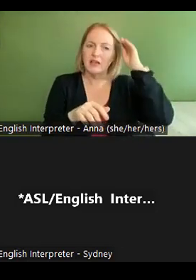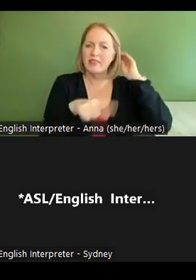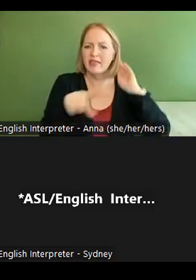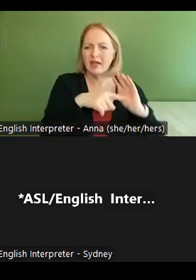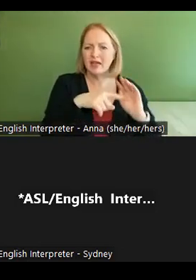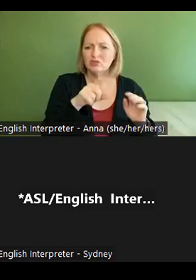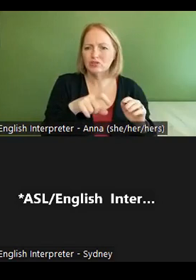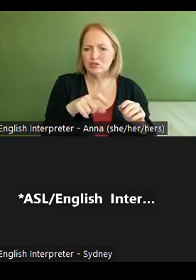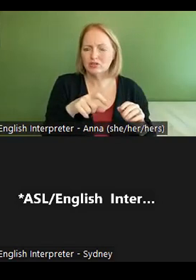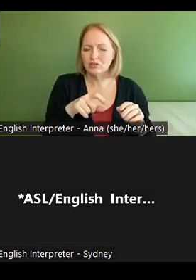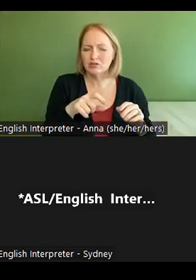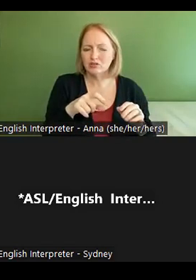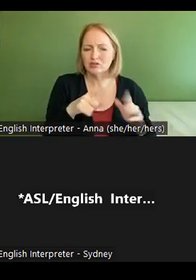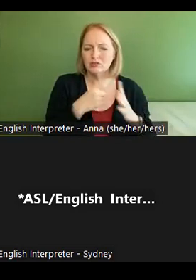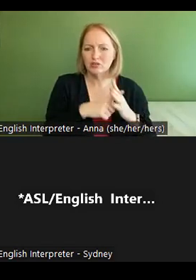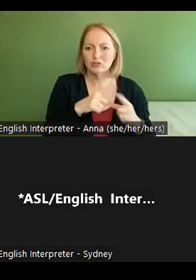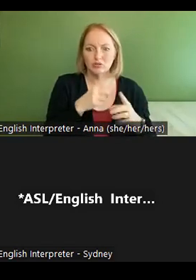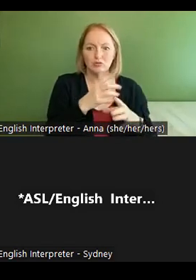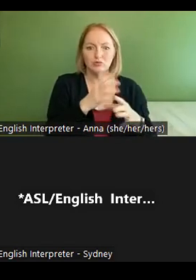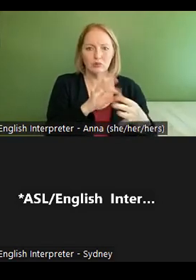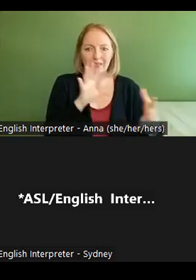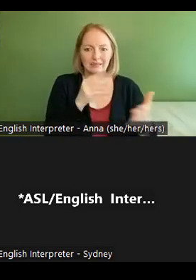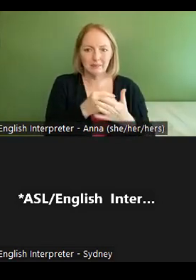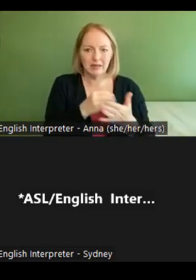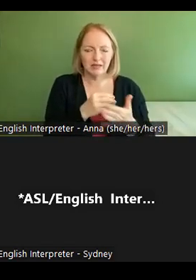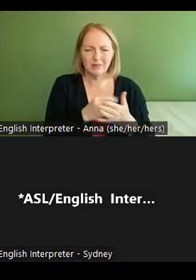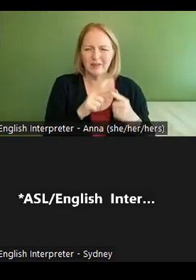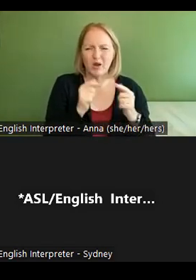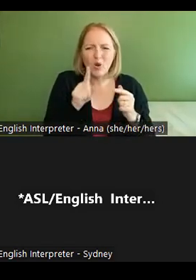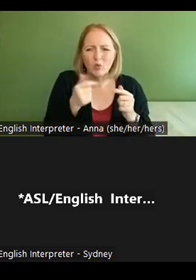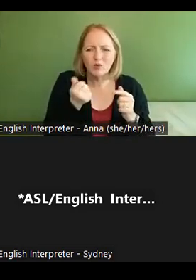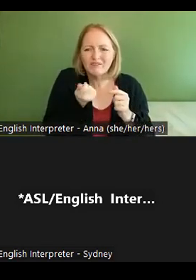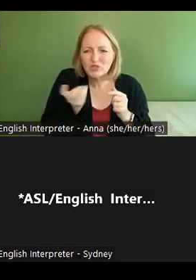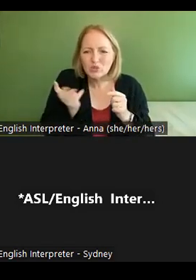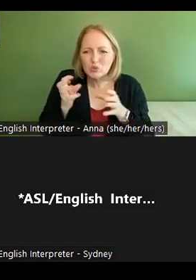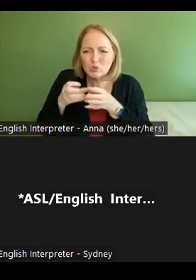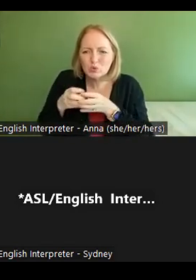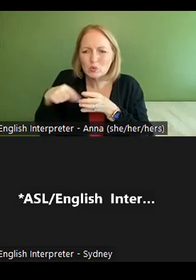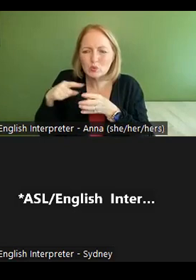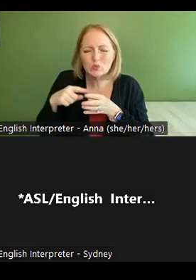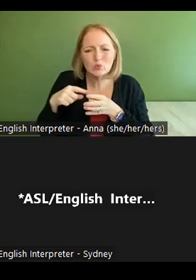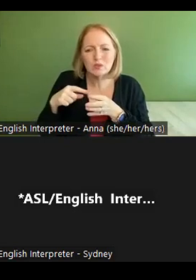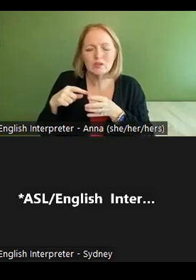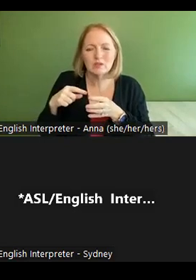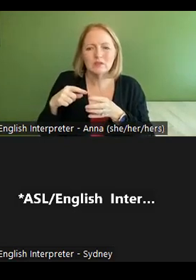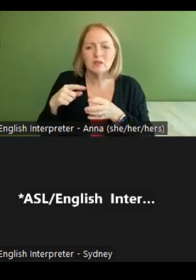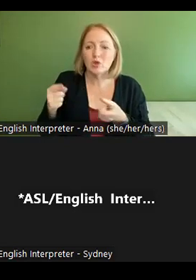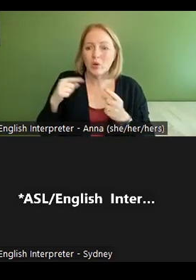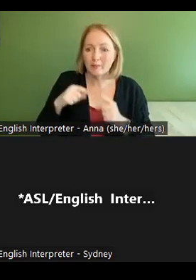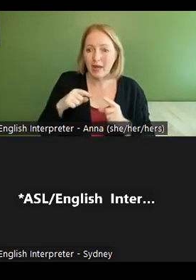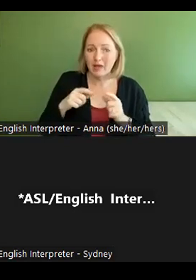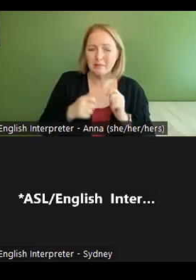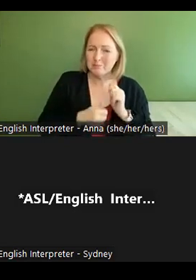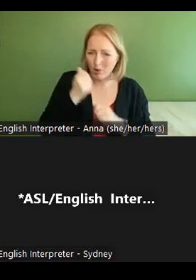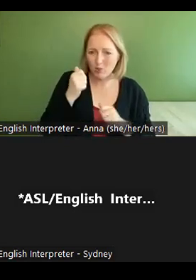they haven't already, started to release. But those are just a subset of the group. Going back to what you're saying, the bulk